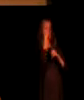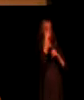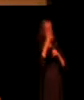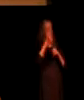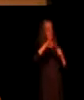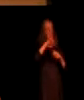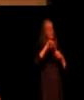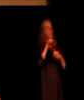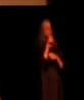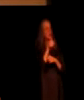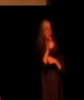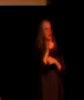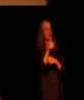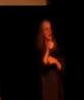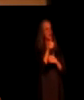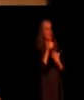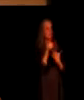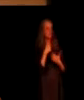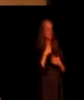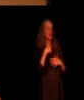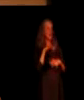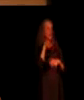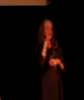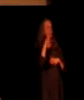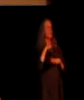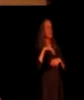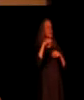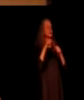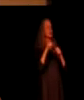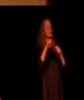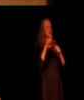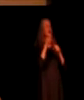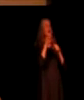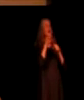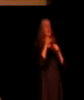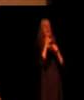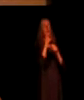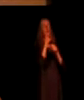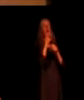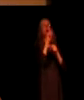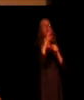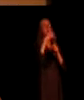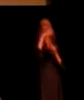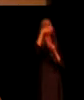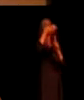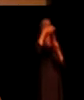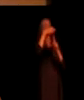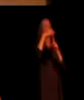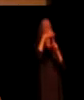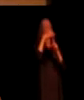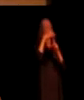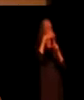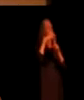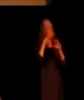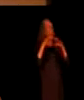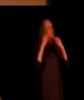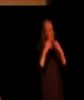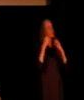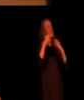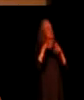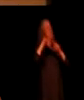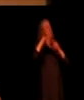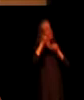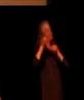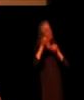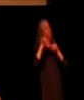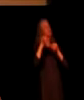worst thing of all is I never took a remote sensing course while I was there. And if it would have helped in my future if I would have